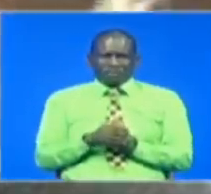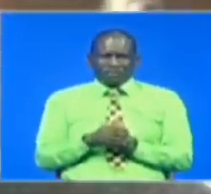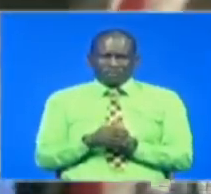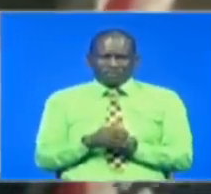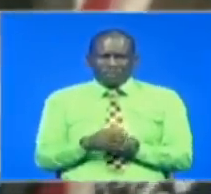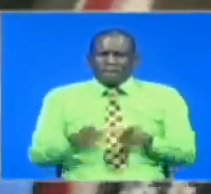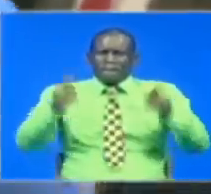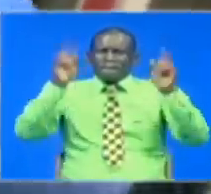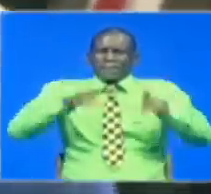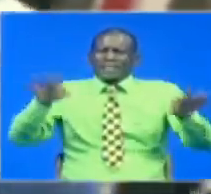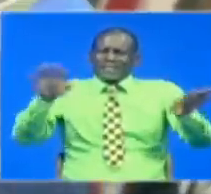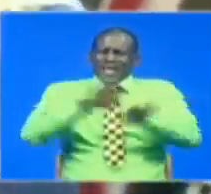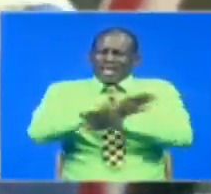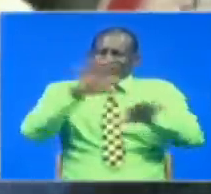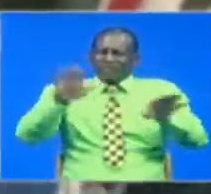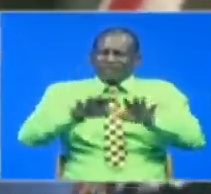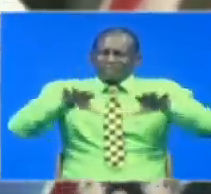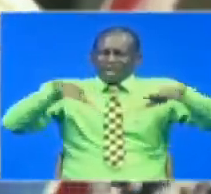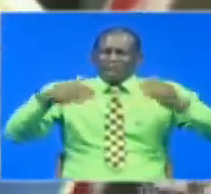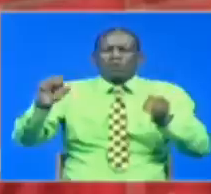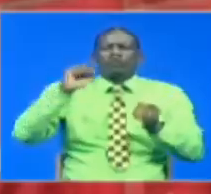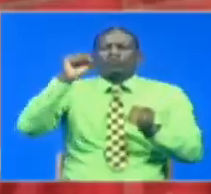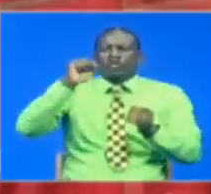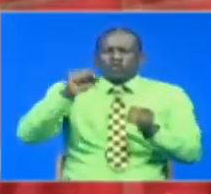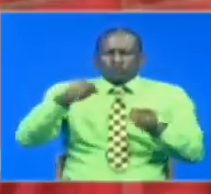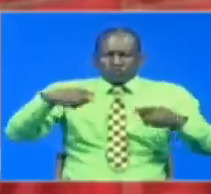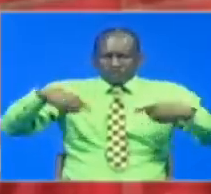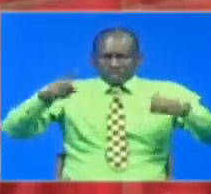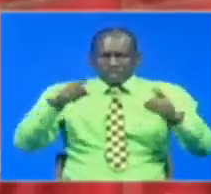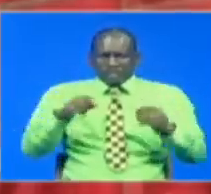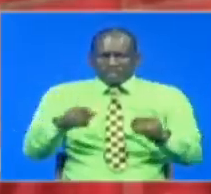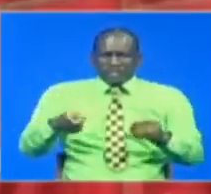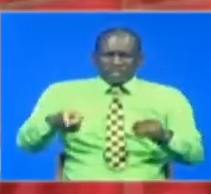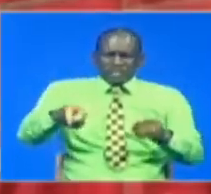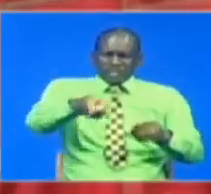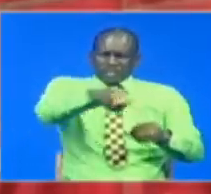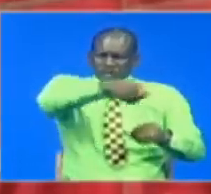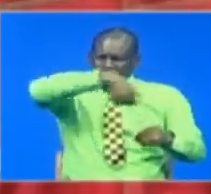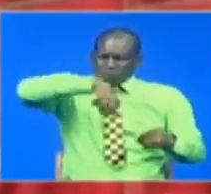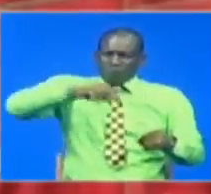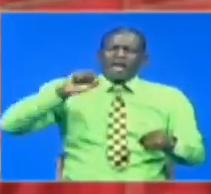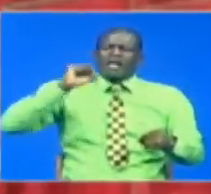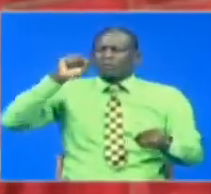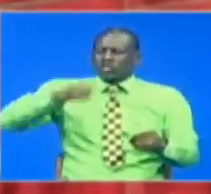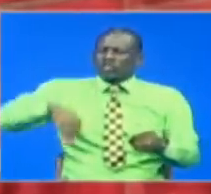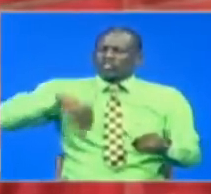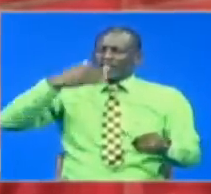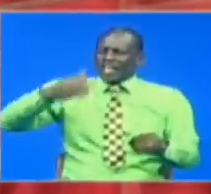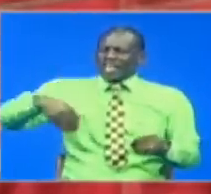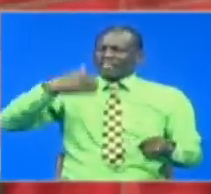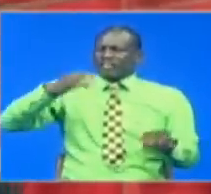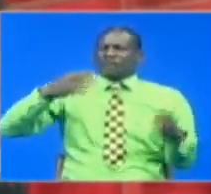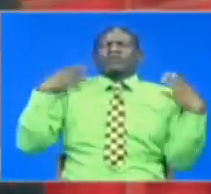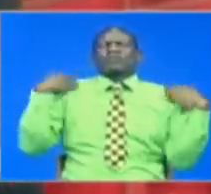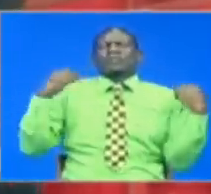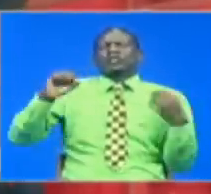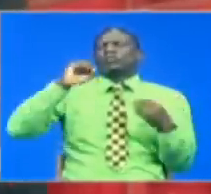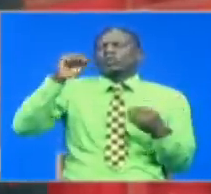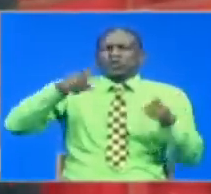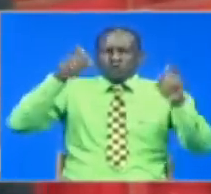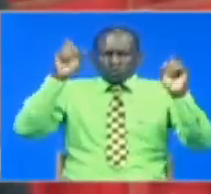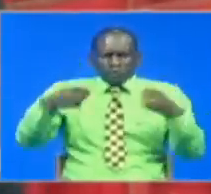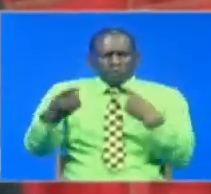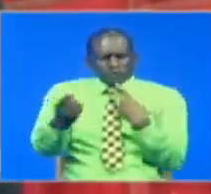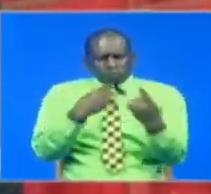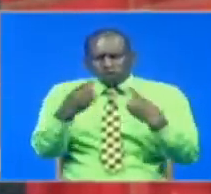Must everything always be about political survival? Sisi tuko kwa siasa kila siku practicing. Na kwa hivyo lazima tuwe tukiongea